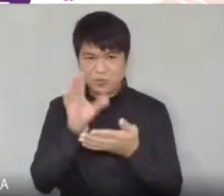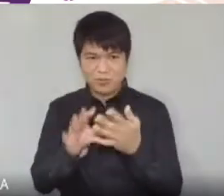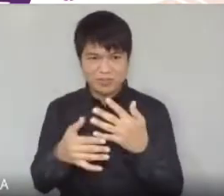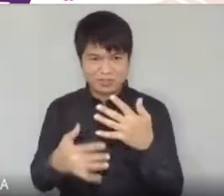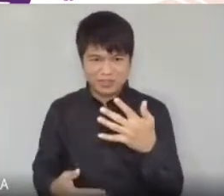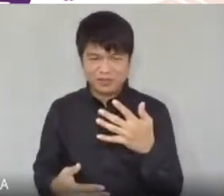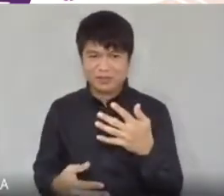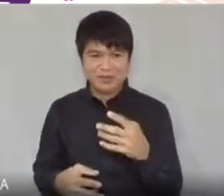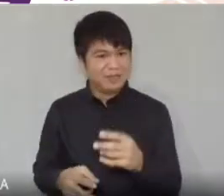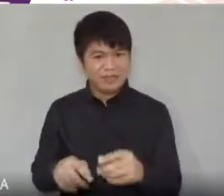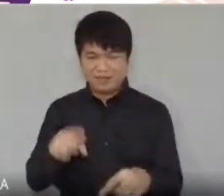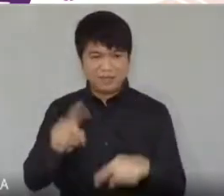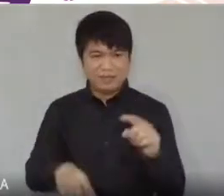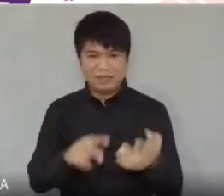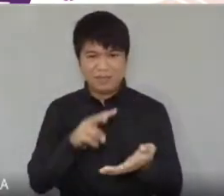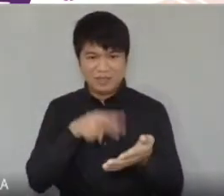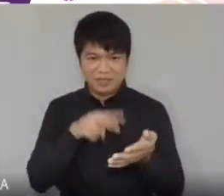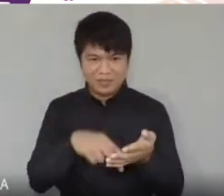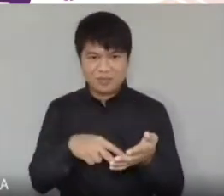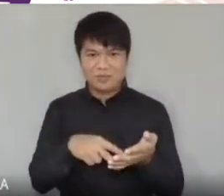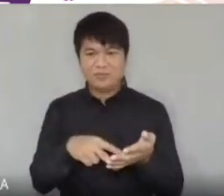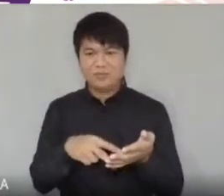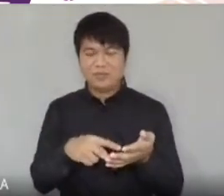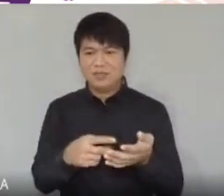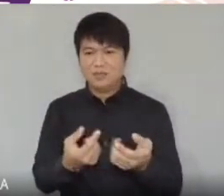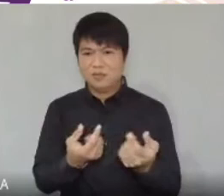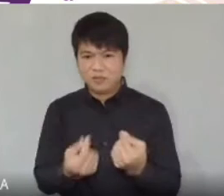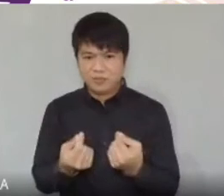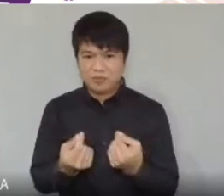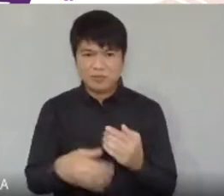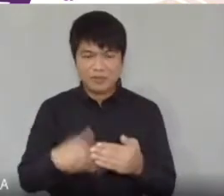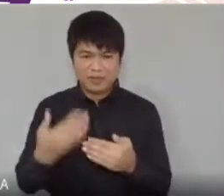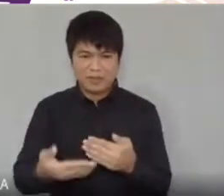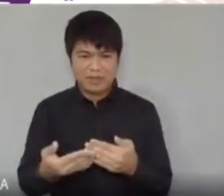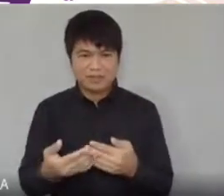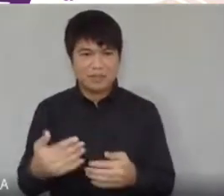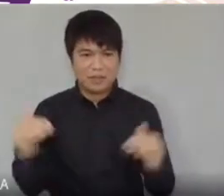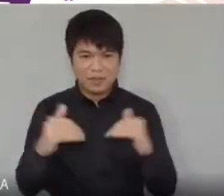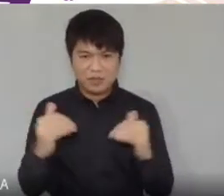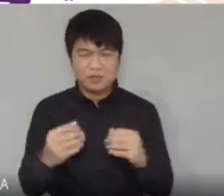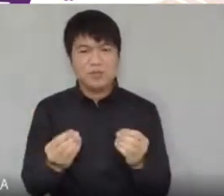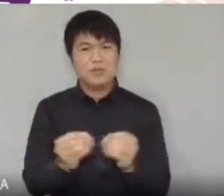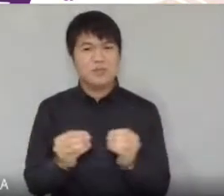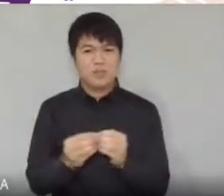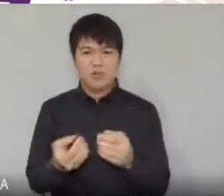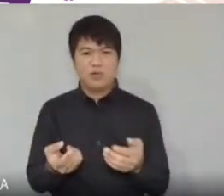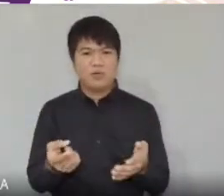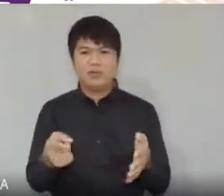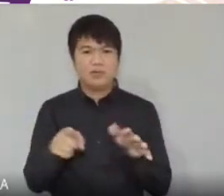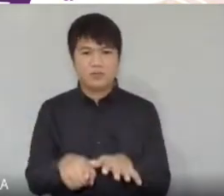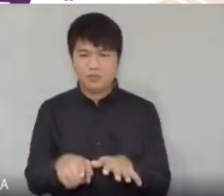including a sign language interpreter. Mr. Bernardino, thank you for that reminder. Unfortunately, we were not able to prepare for